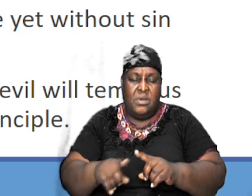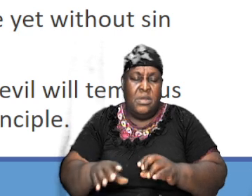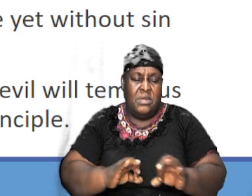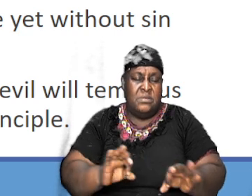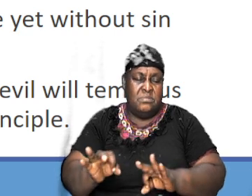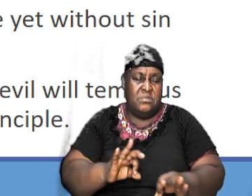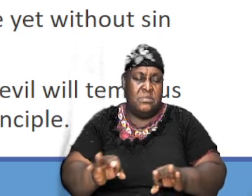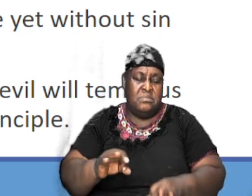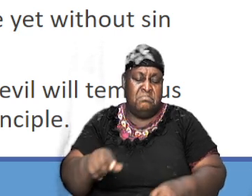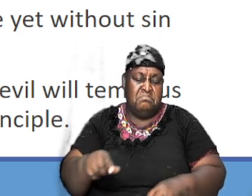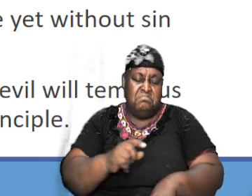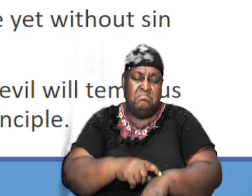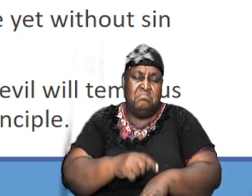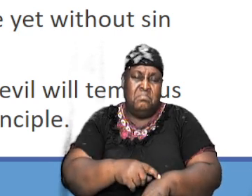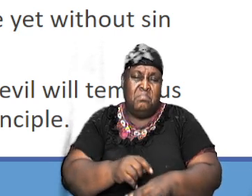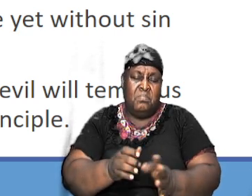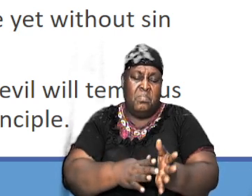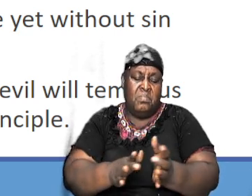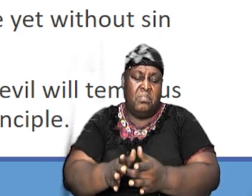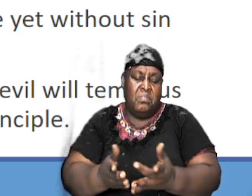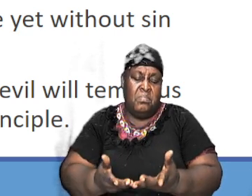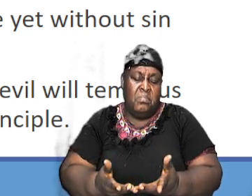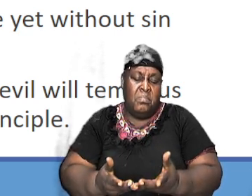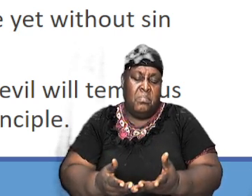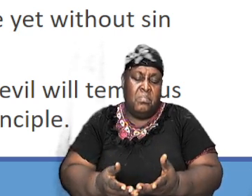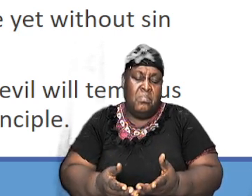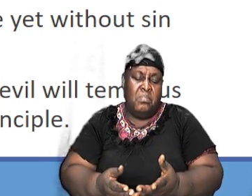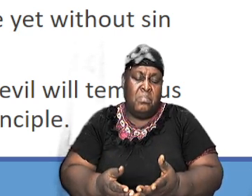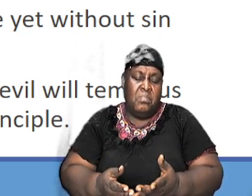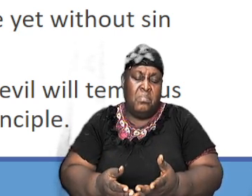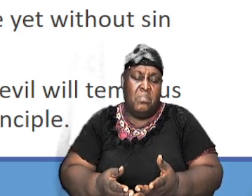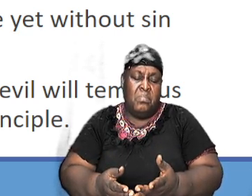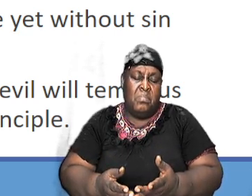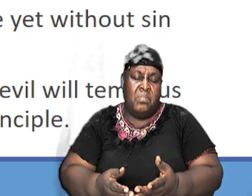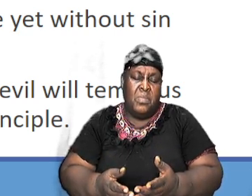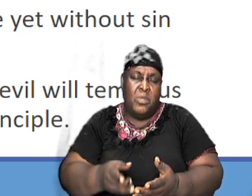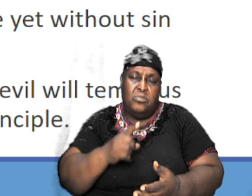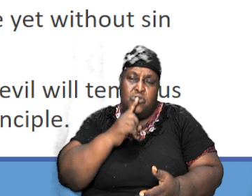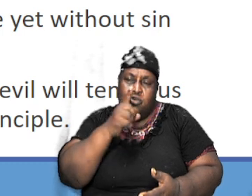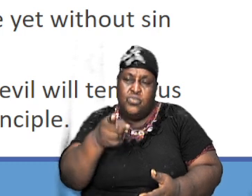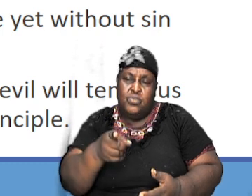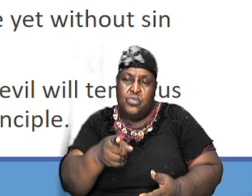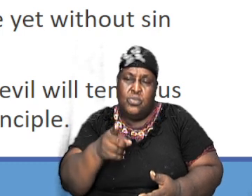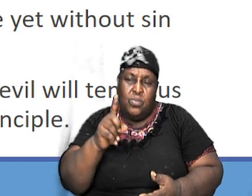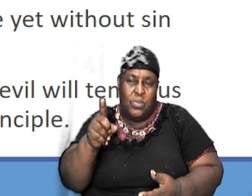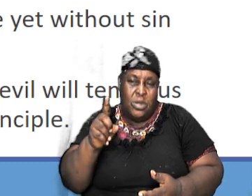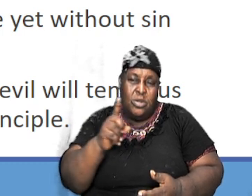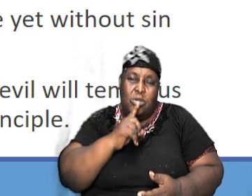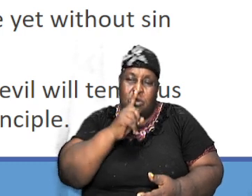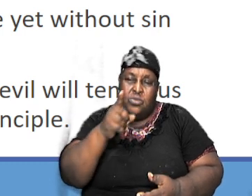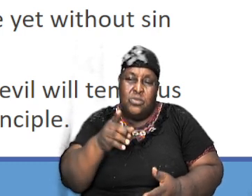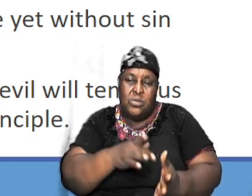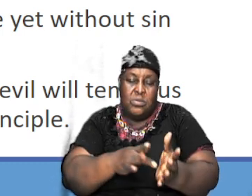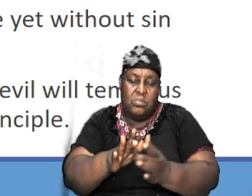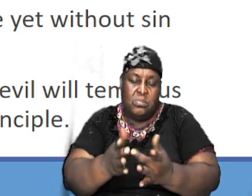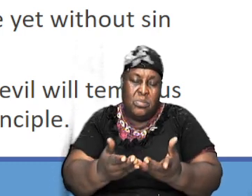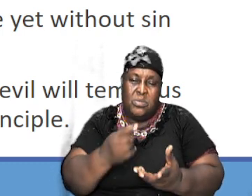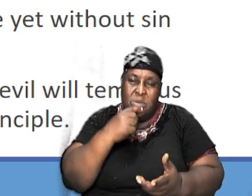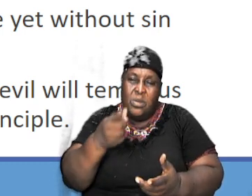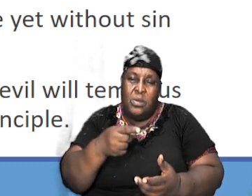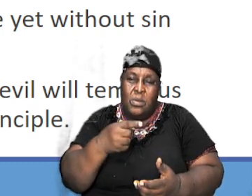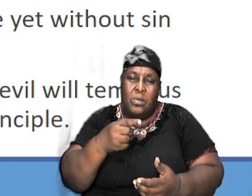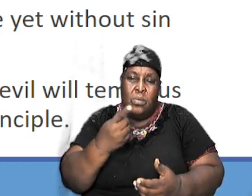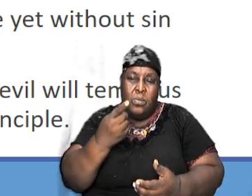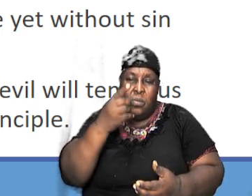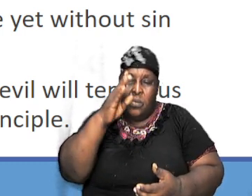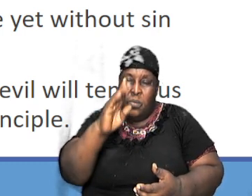point. But the Bible has given us some fundamental truth. One of the fundamental truths the Bible has given us is that there is one